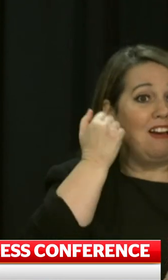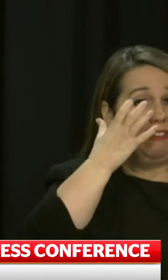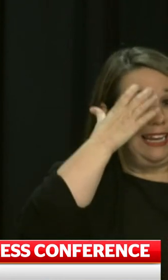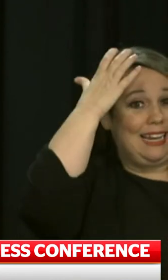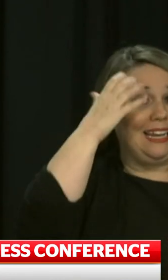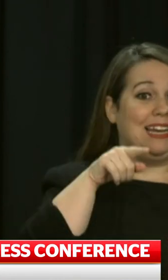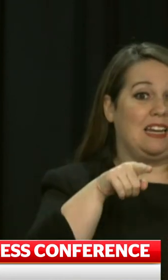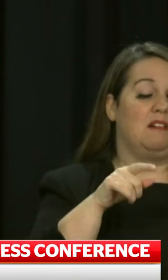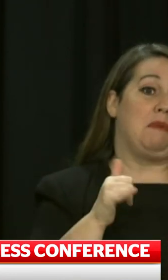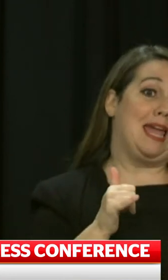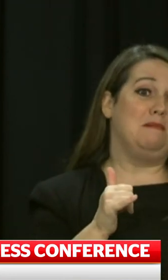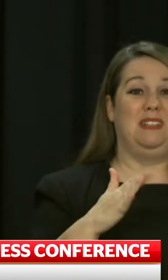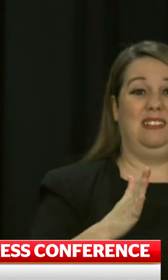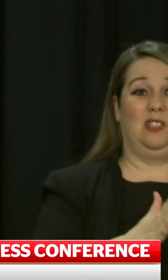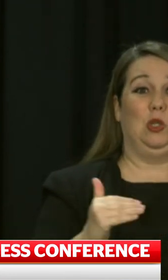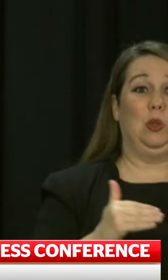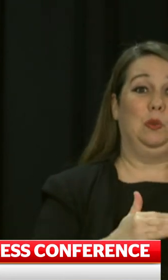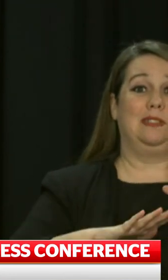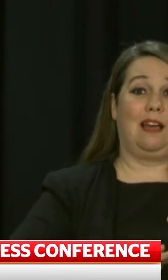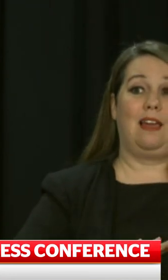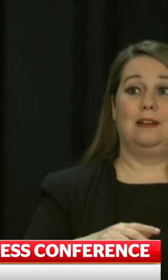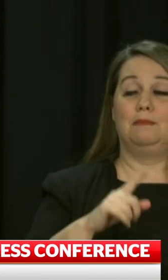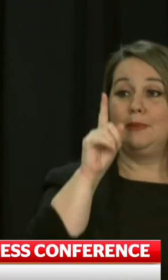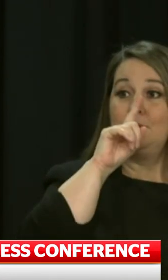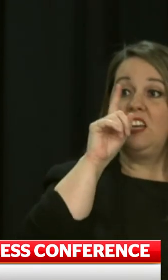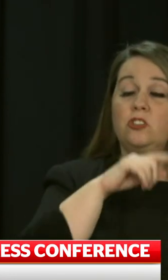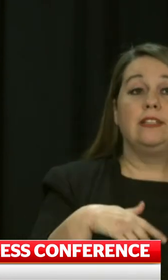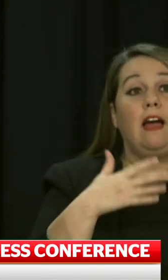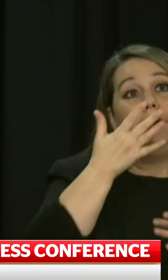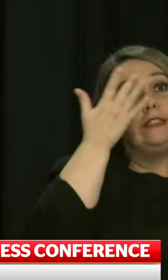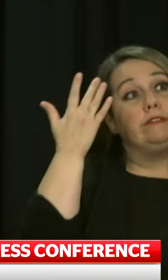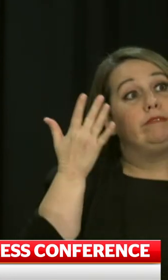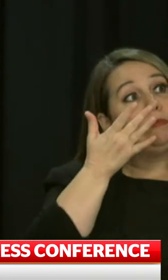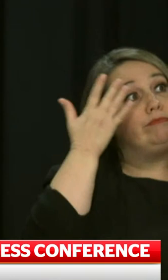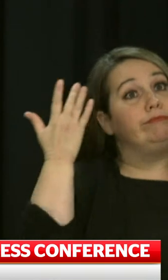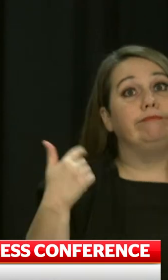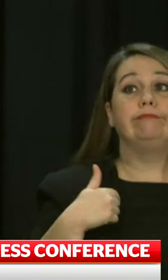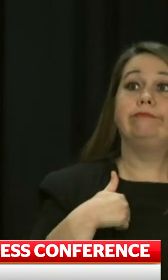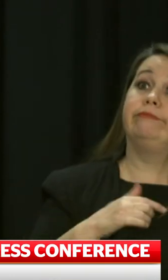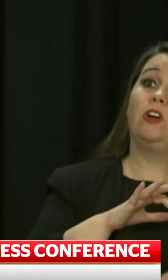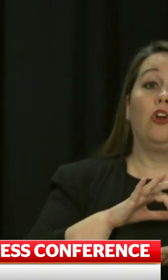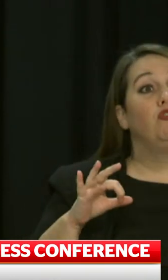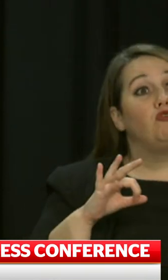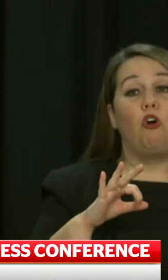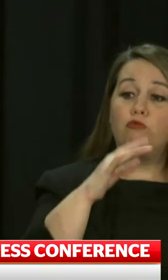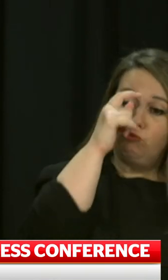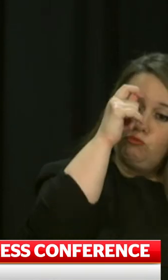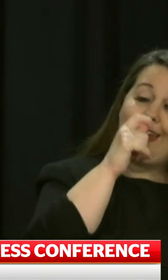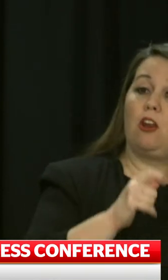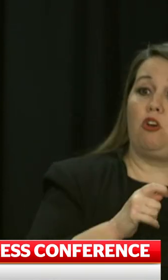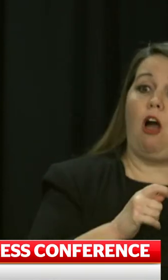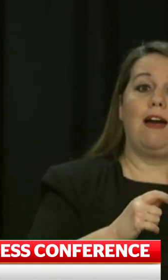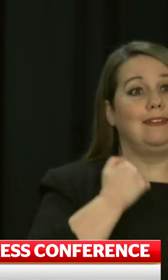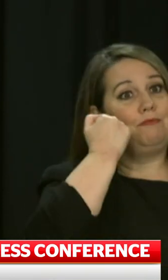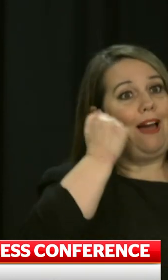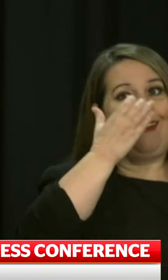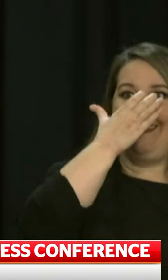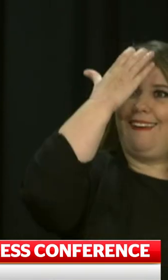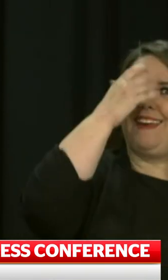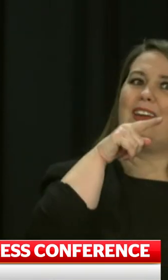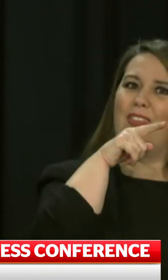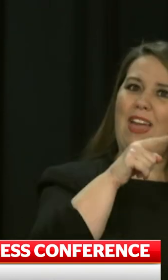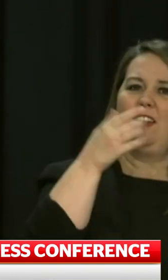of amnesia from the country and not recognising something like King Isuhaitia's coronation as a coronation?